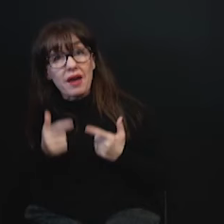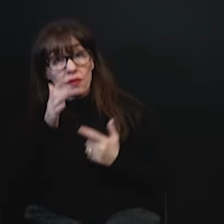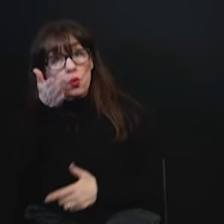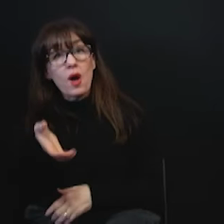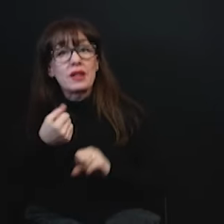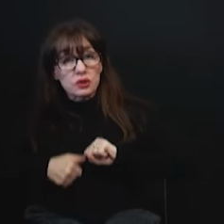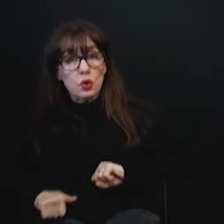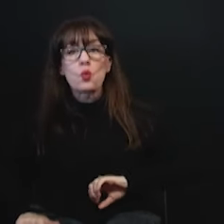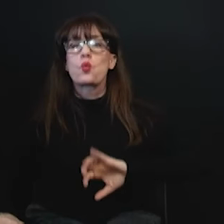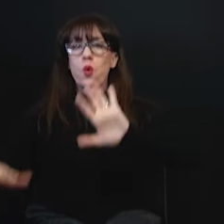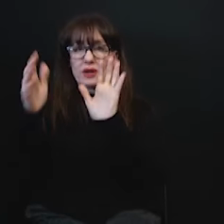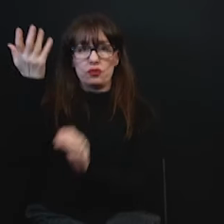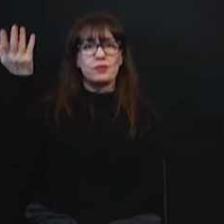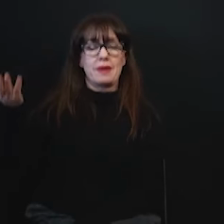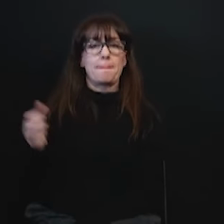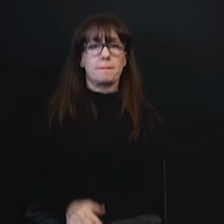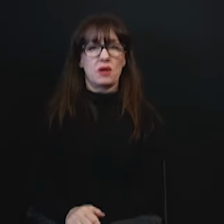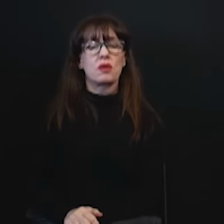Surrender to Him.